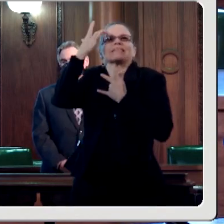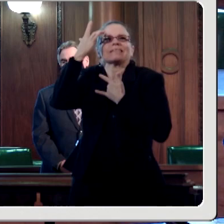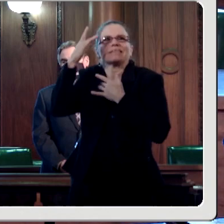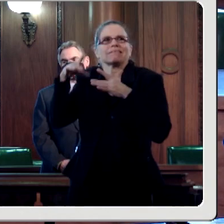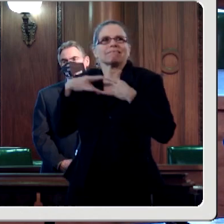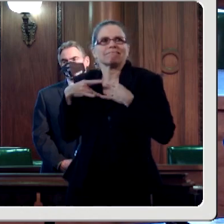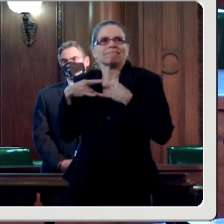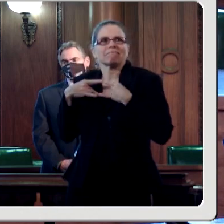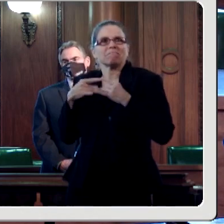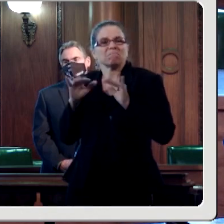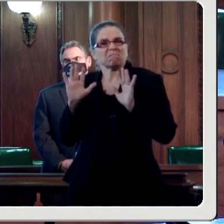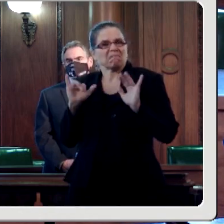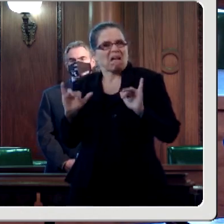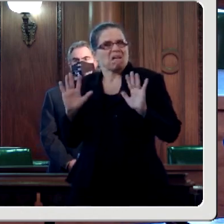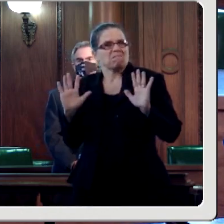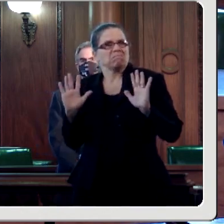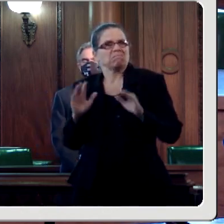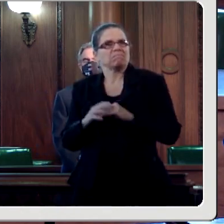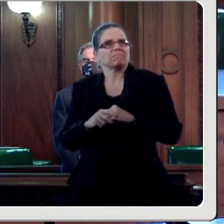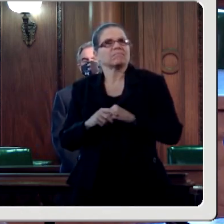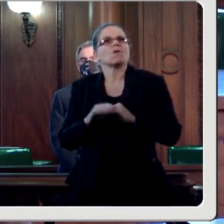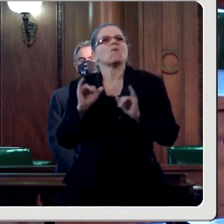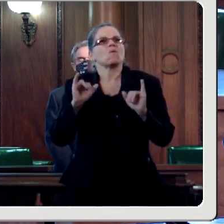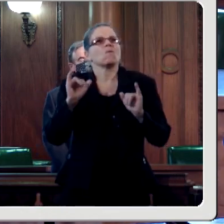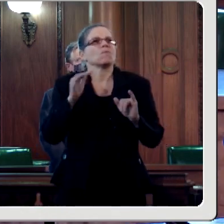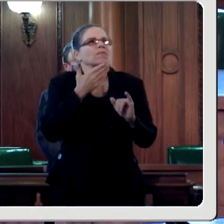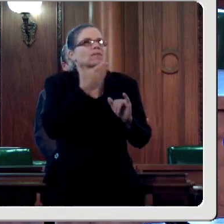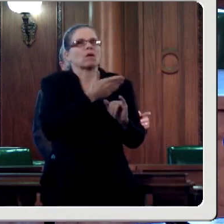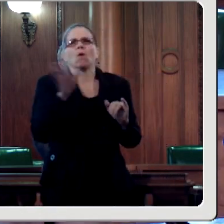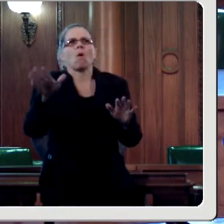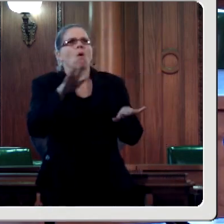concerned. Just